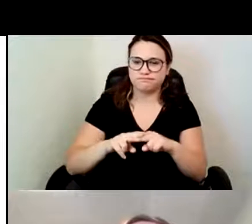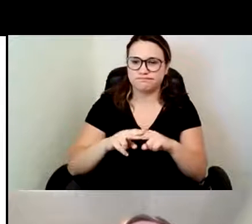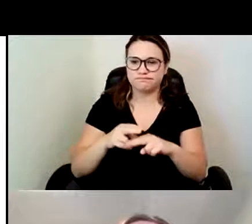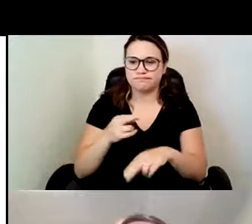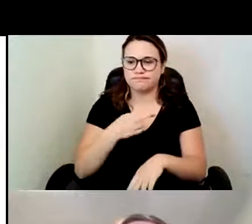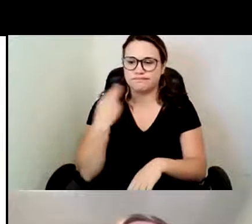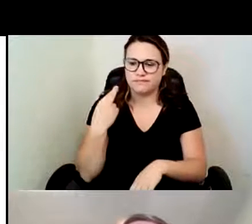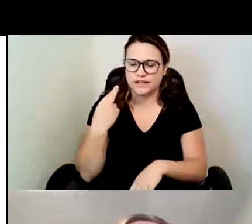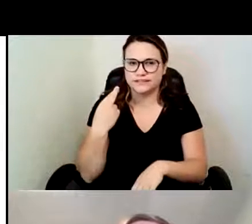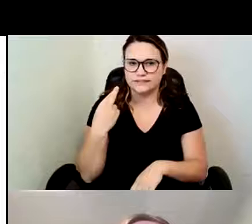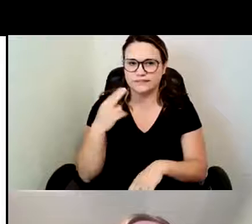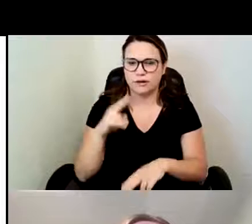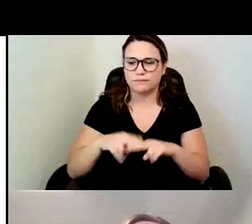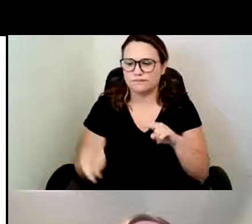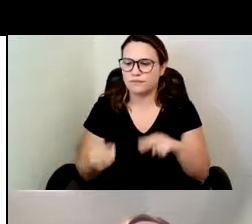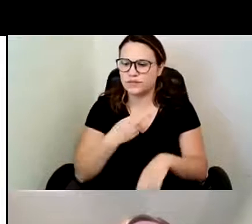less likely to occur.